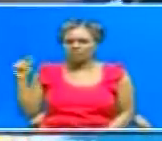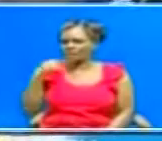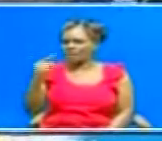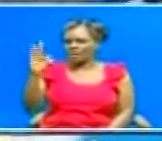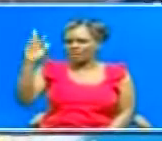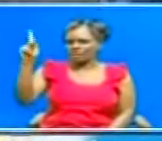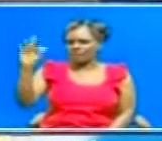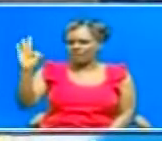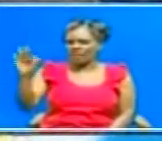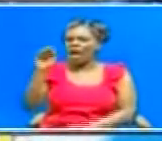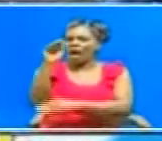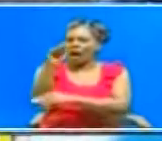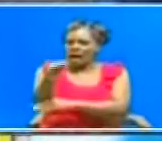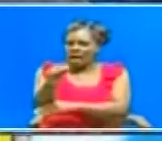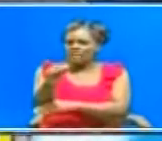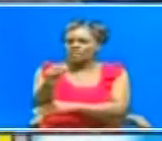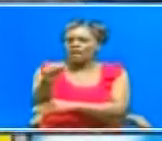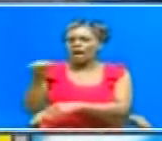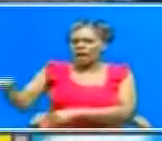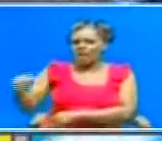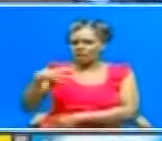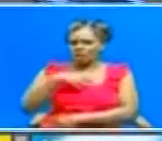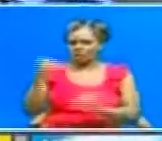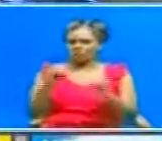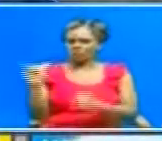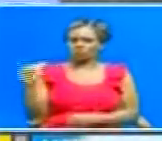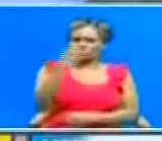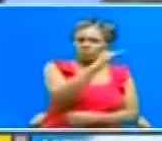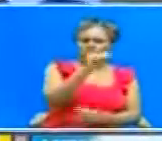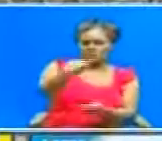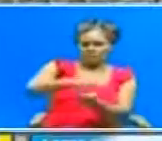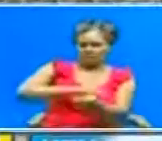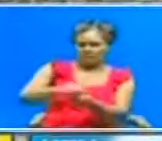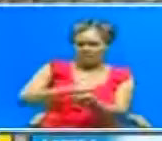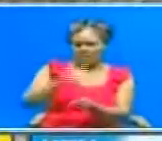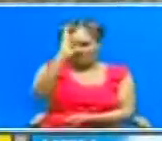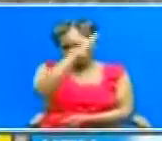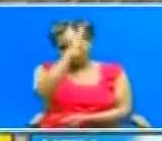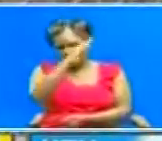FKF did not seek his release early. The Stars depart for Congo on a Friday afternoon.